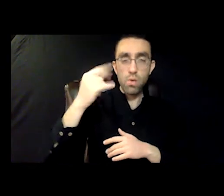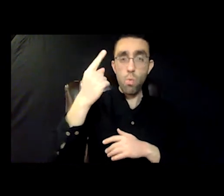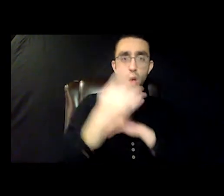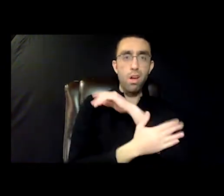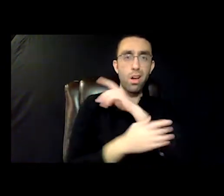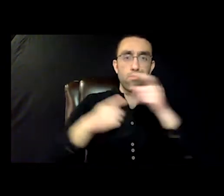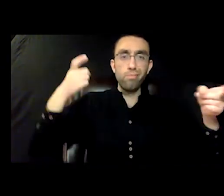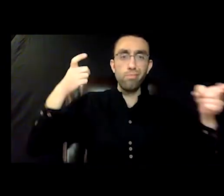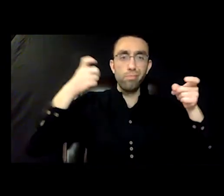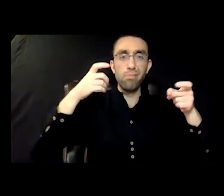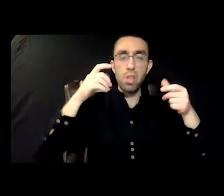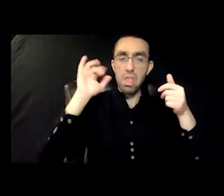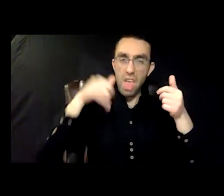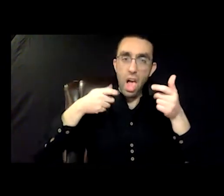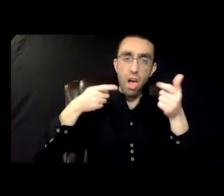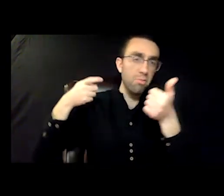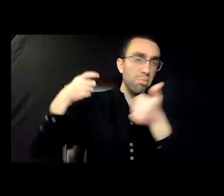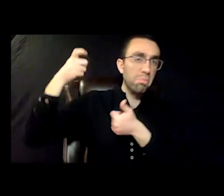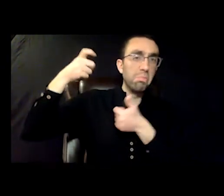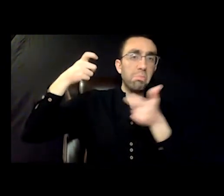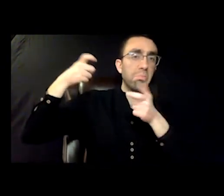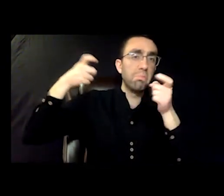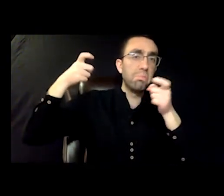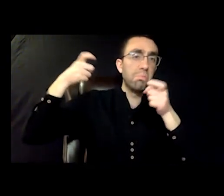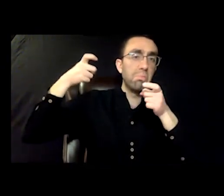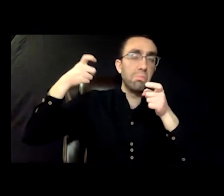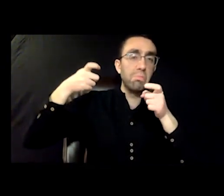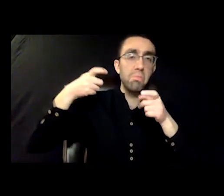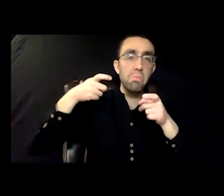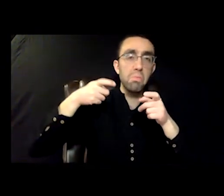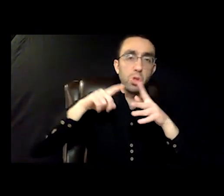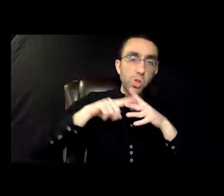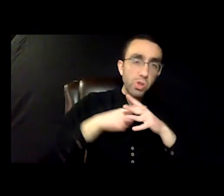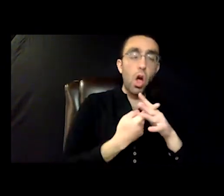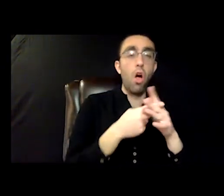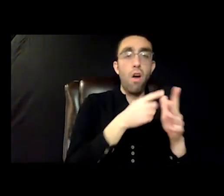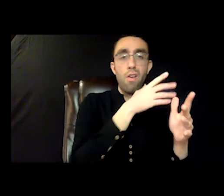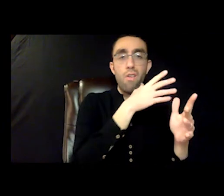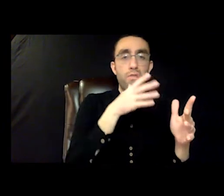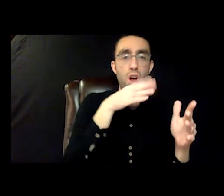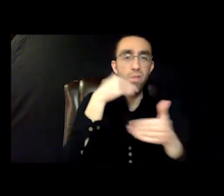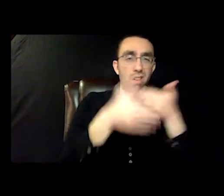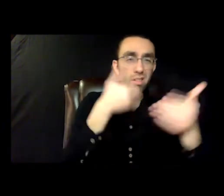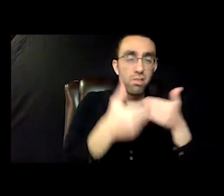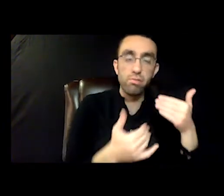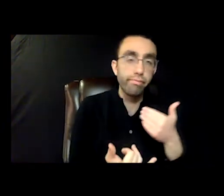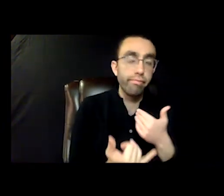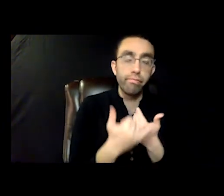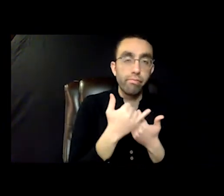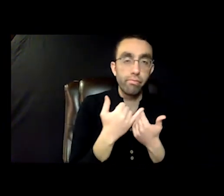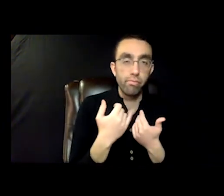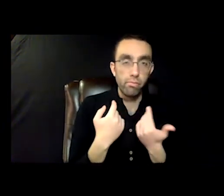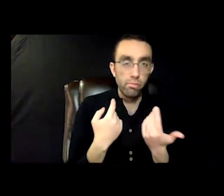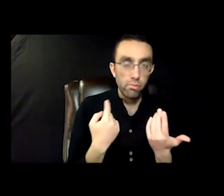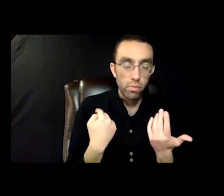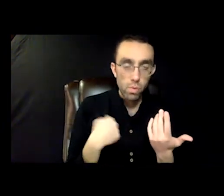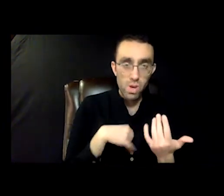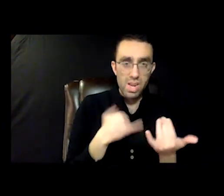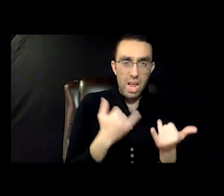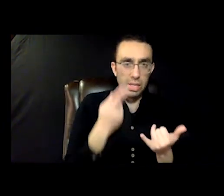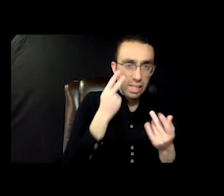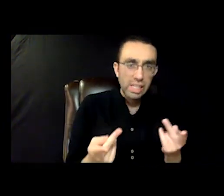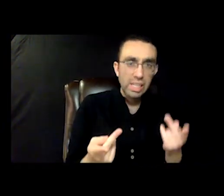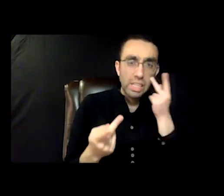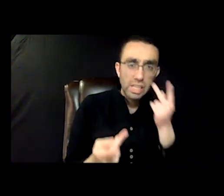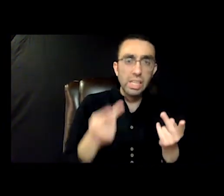have come forward, and we reap what we sow. And we look outside our windows and we see authoritarian governments at a rise. We see,